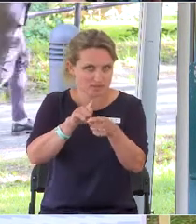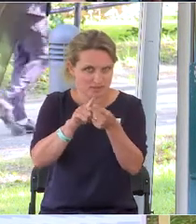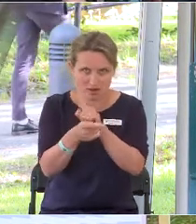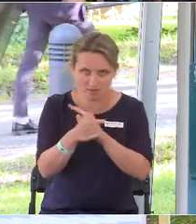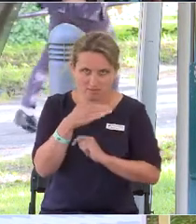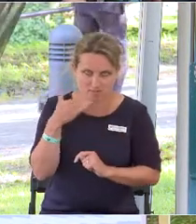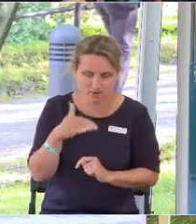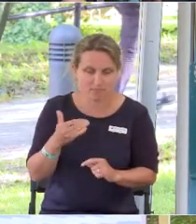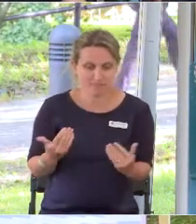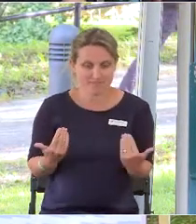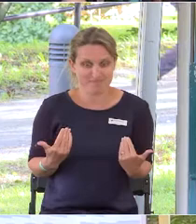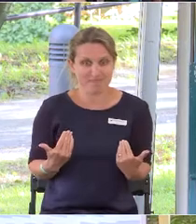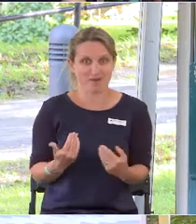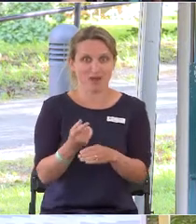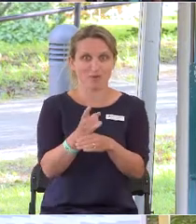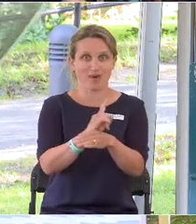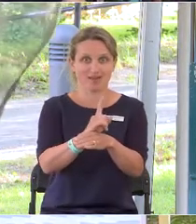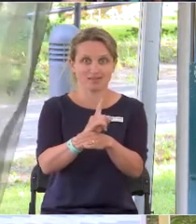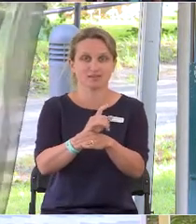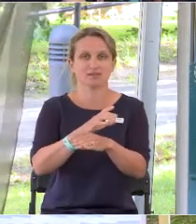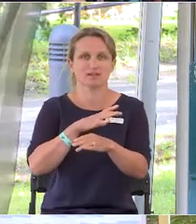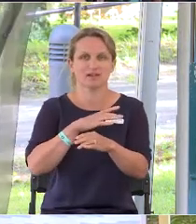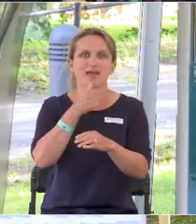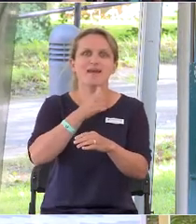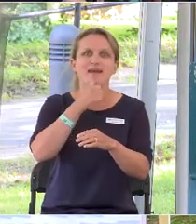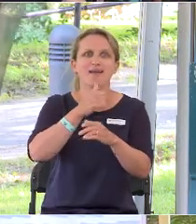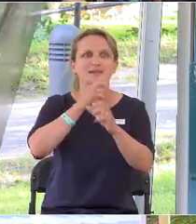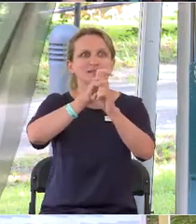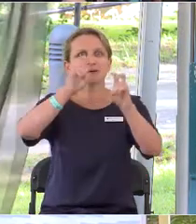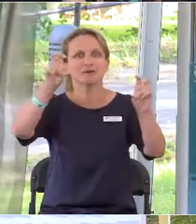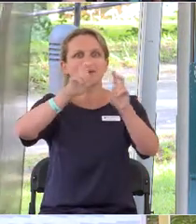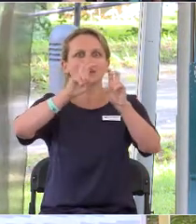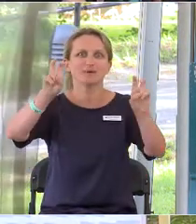And currently, she is also the headlines in Estonia because of a book.